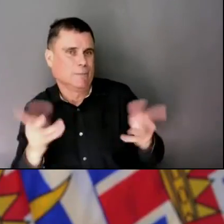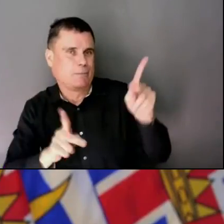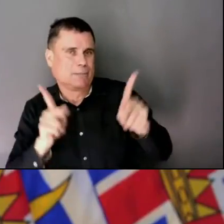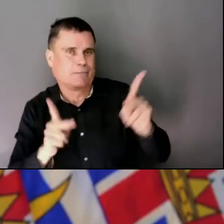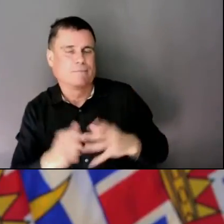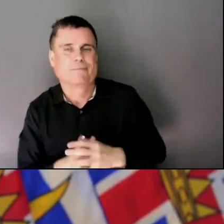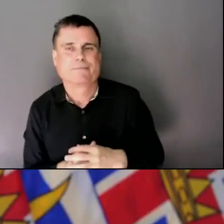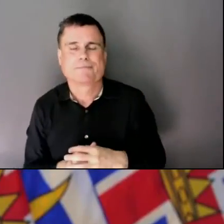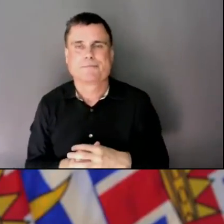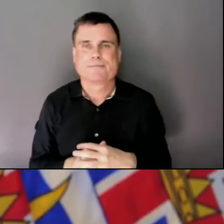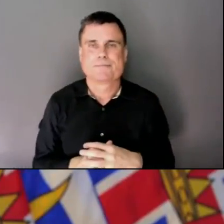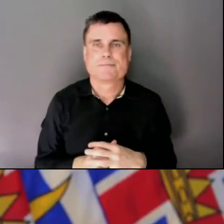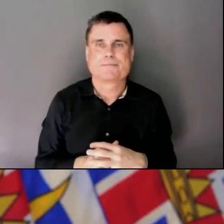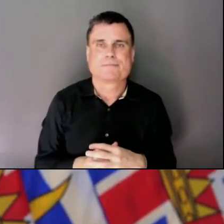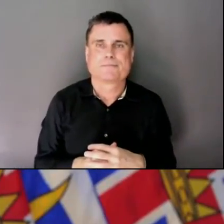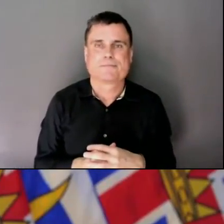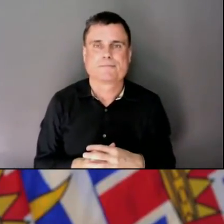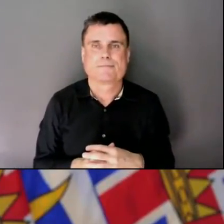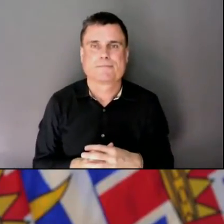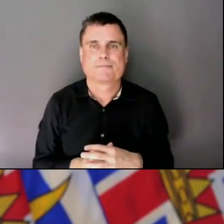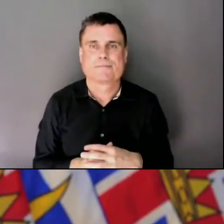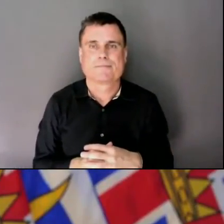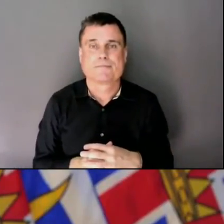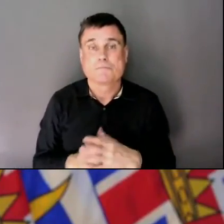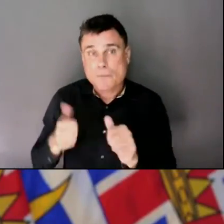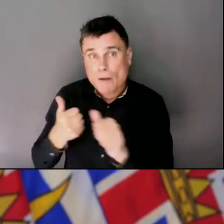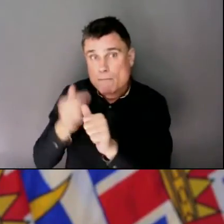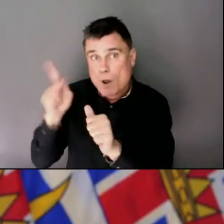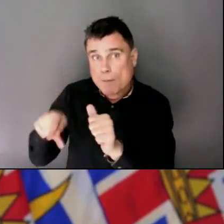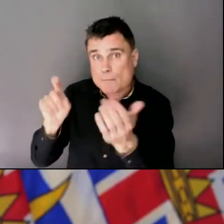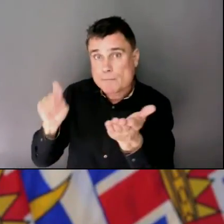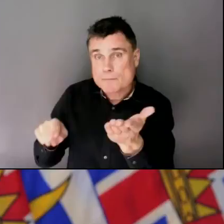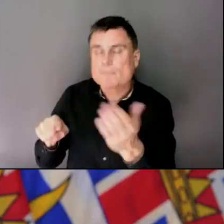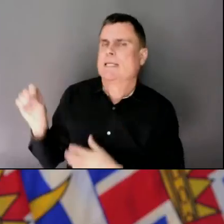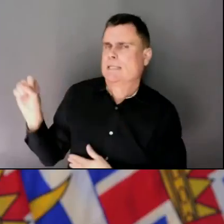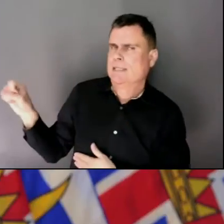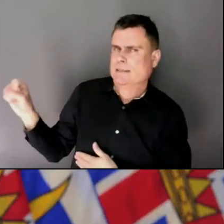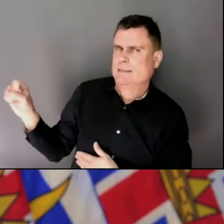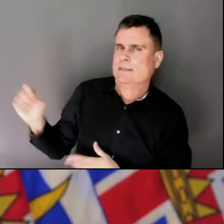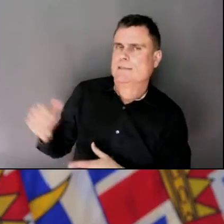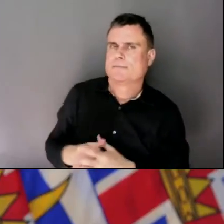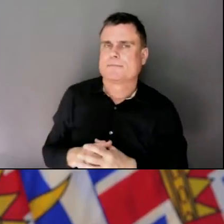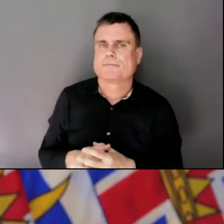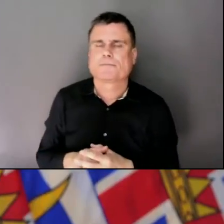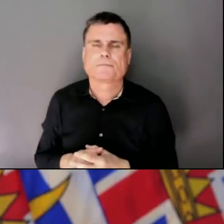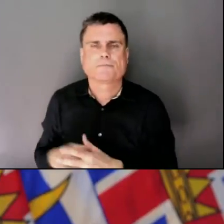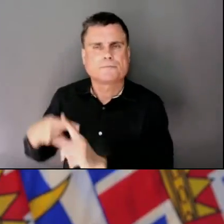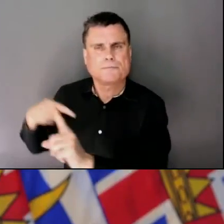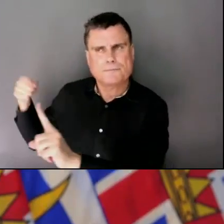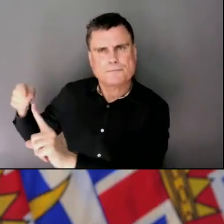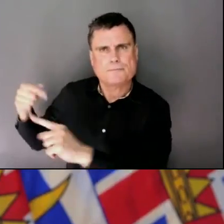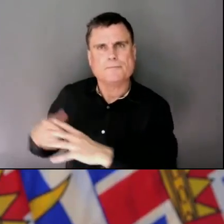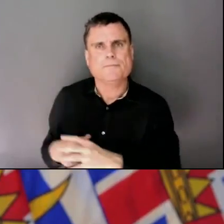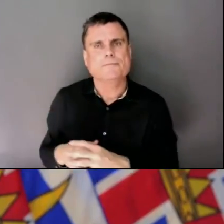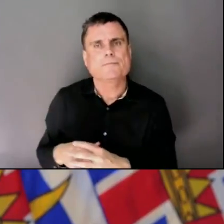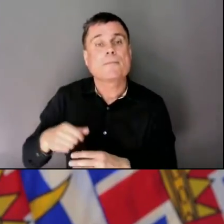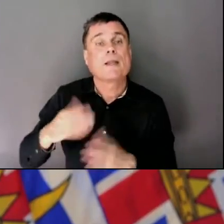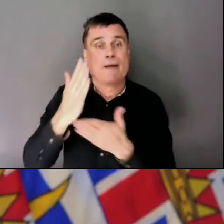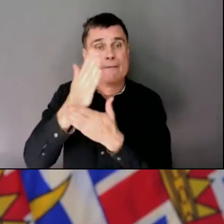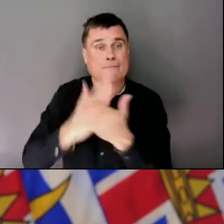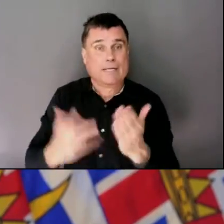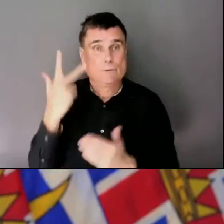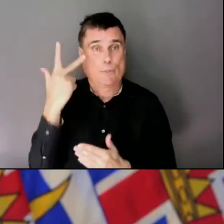well. Susanna, do you have a follow-up? Yeah, and just to go back to, you mentioned in phase three that could be expanded